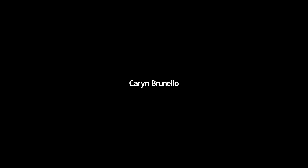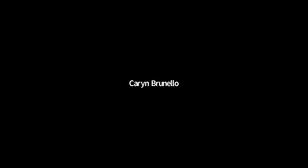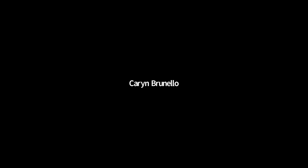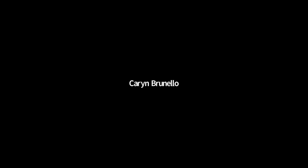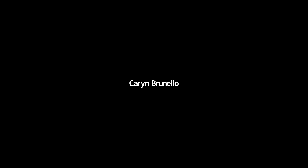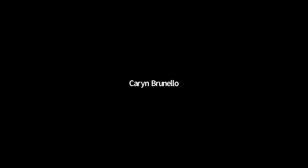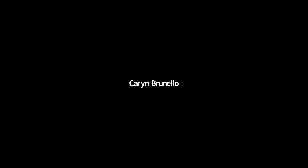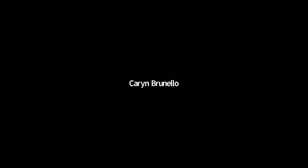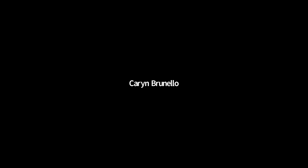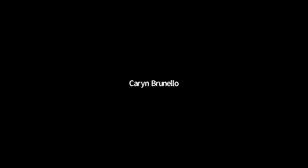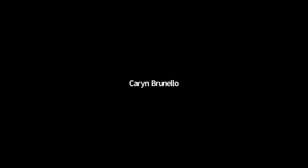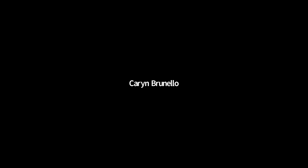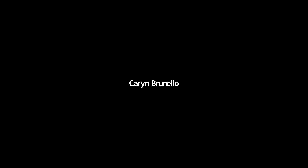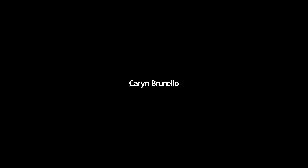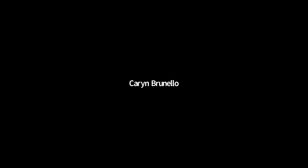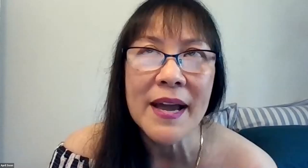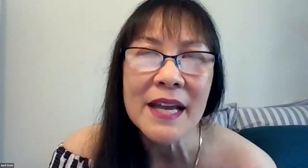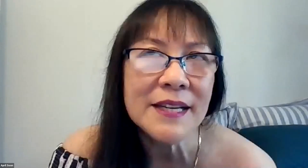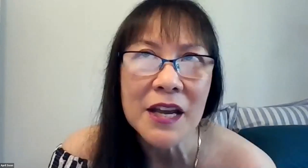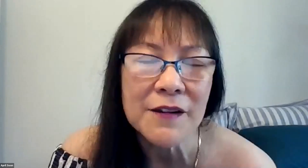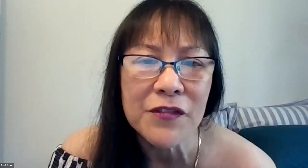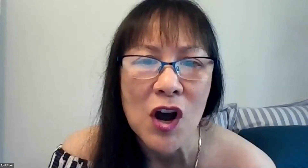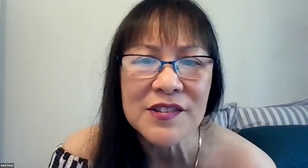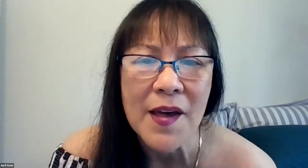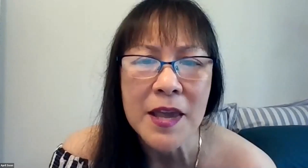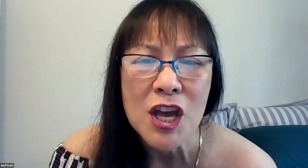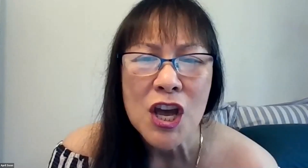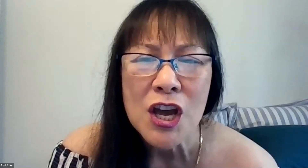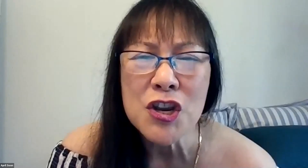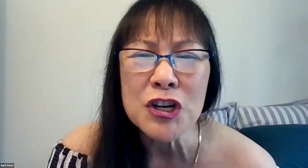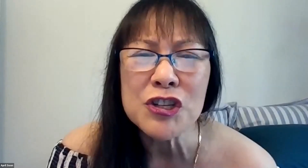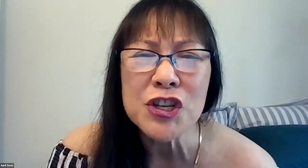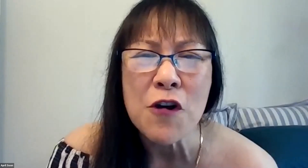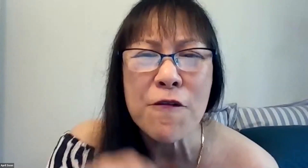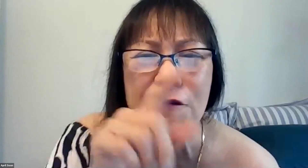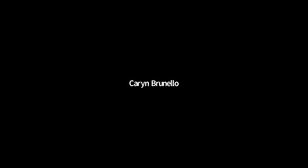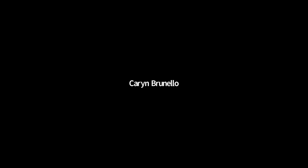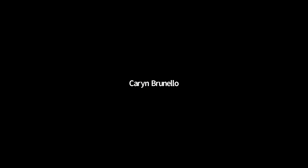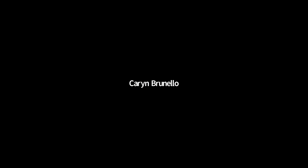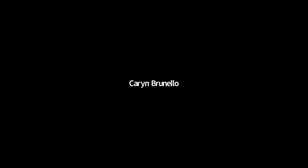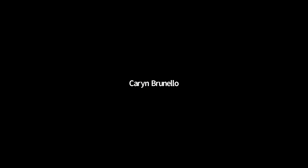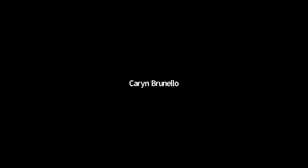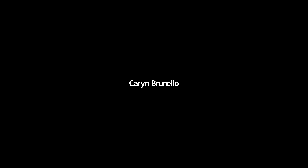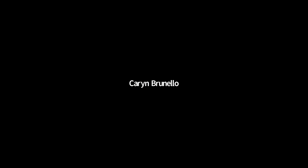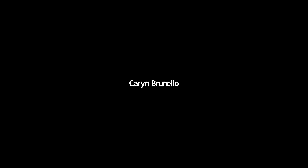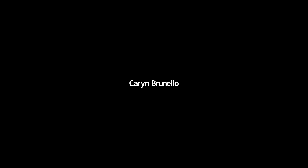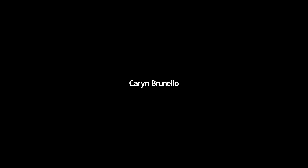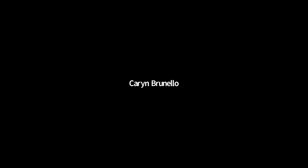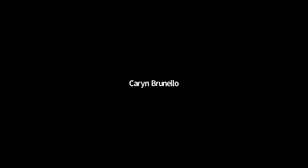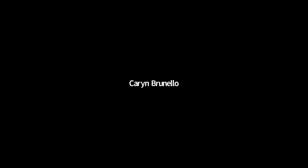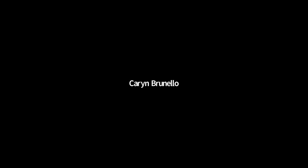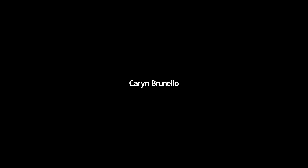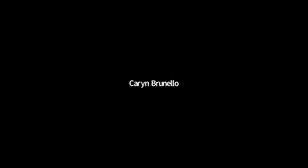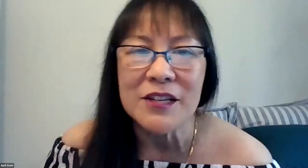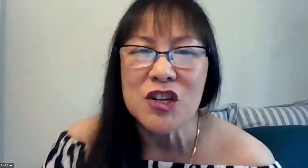I also had depression. So I had negative thoughts like, you're so fat and ugly, you look gross